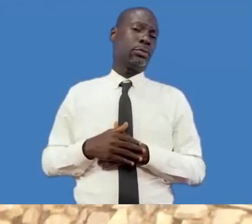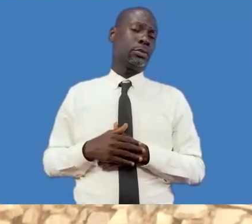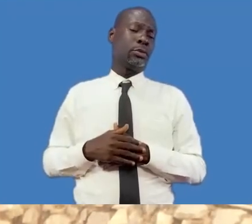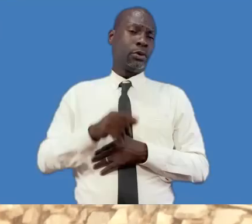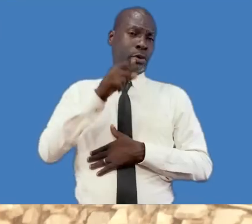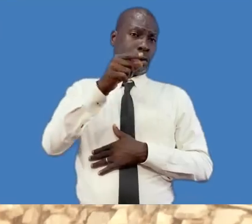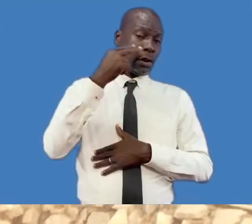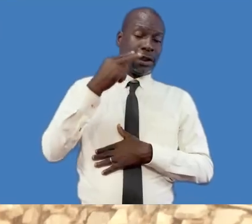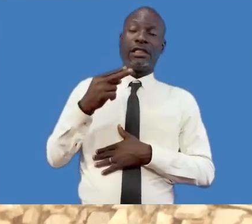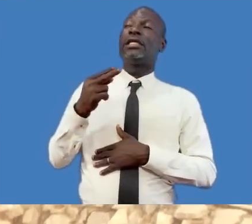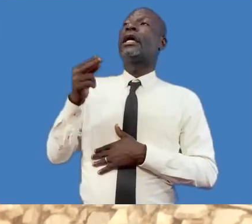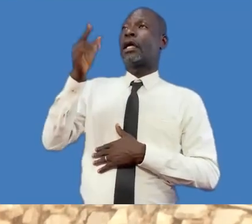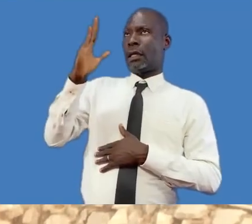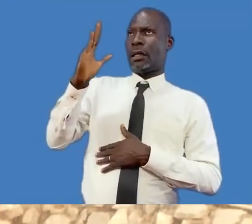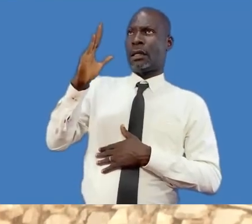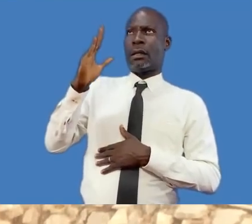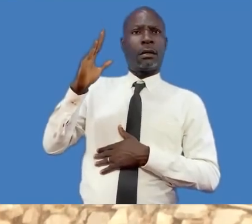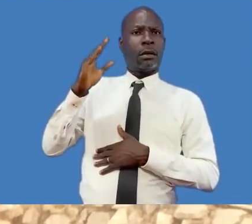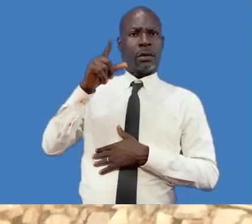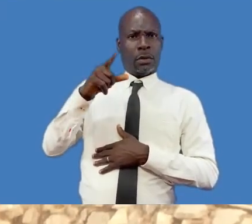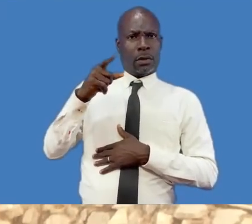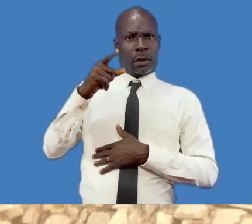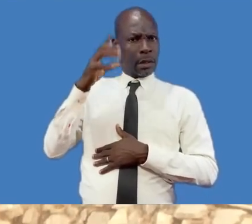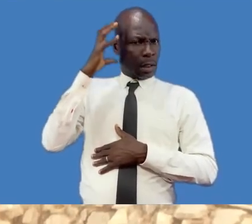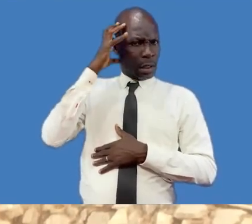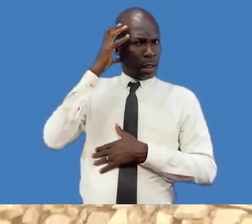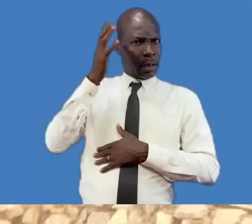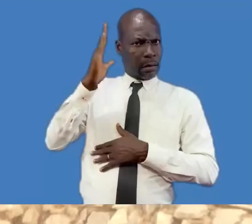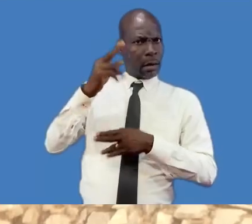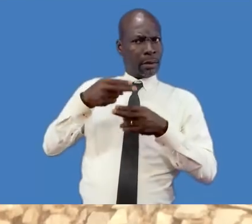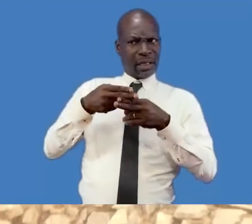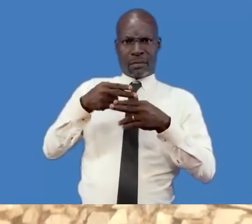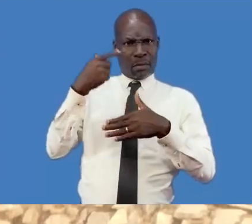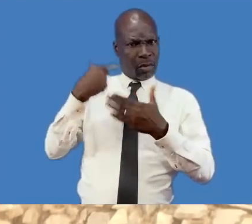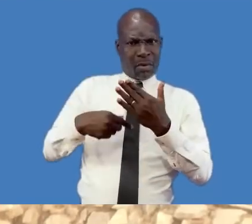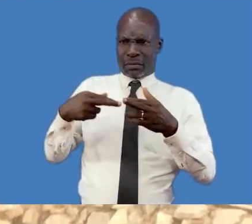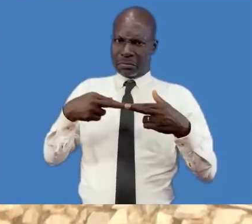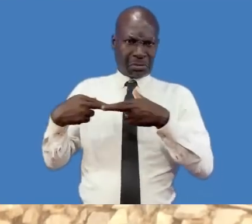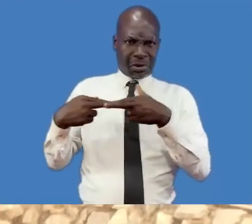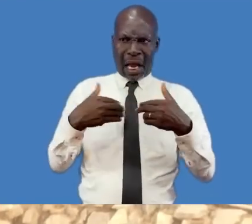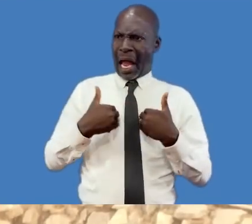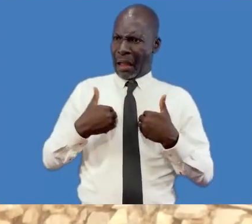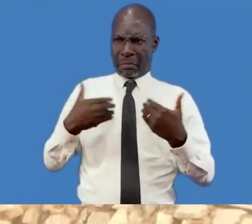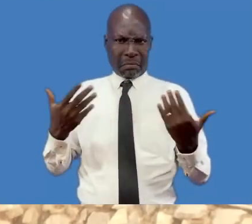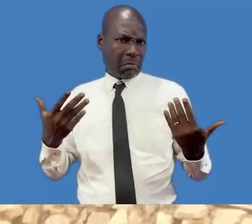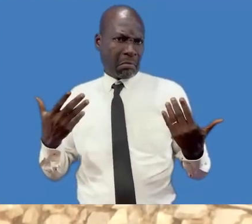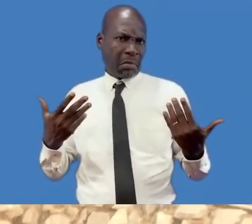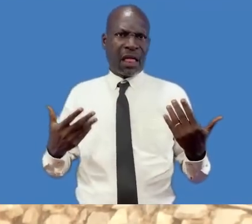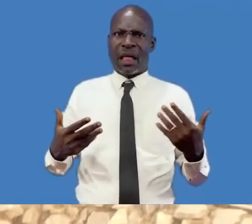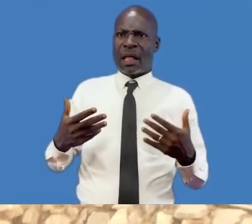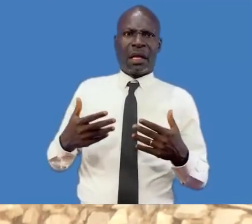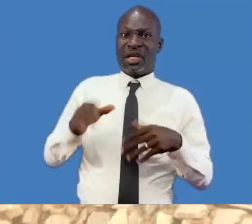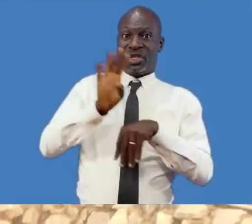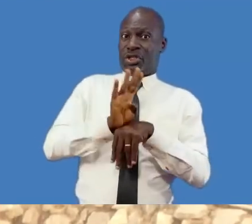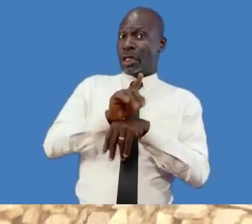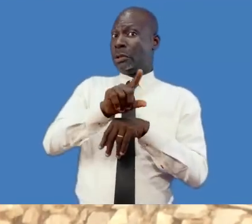be hunu Awurade no, ye bɔ Onyankopɔn din ɛde kyerɛ wɔ no. Ɛde be nkita hudie ɛna no Onyame wɔ, ɛne Kristo som. Ɛnya asɔre